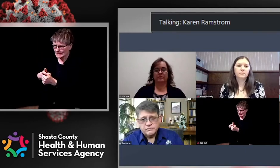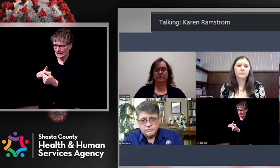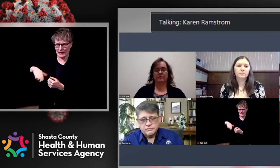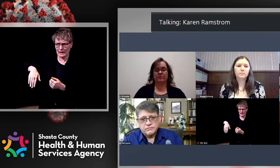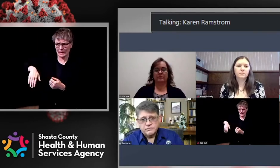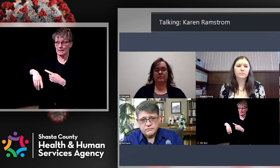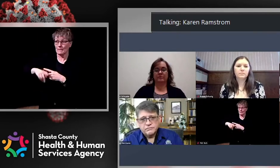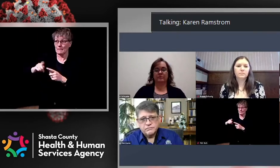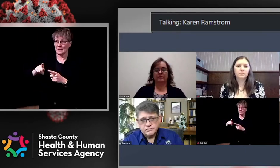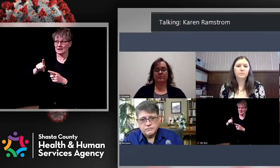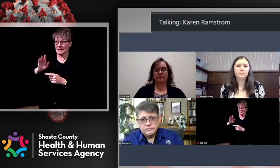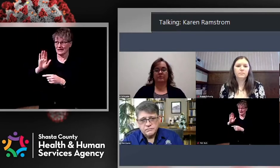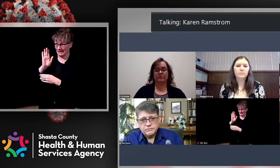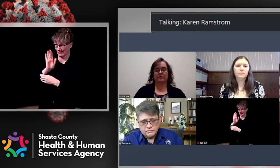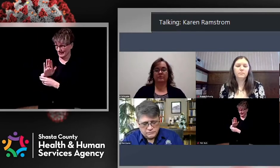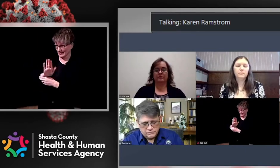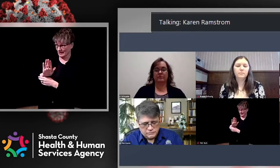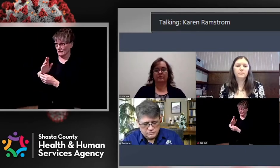States.